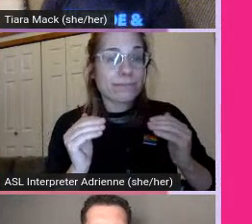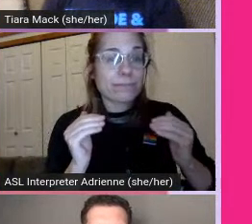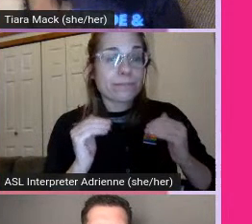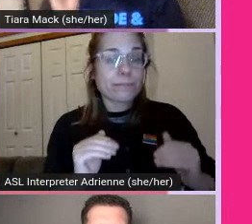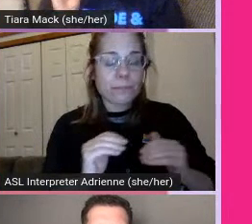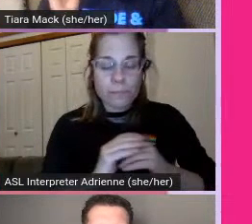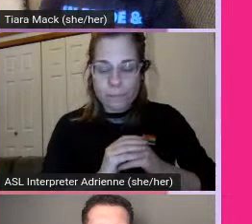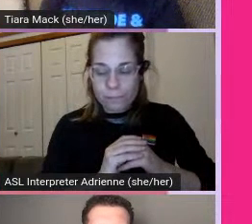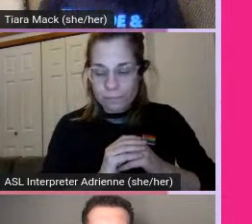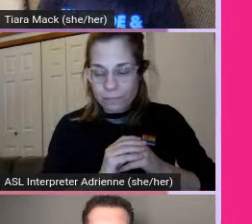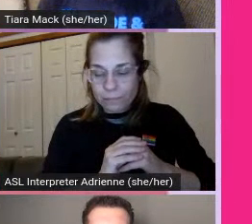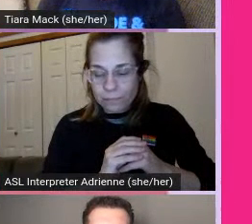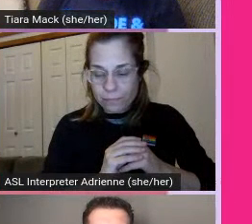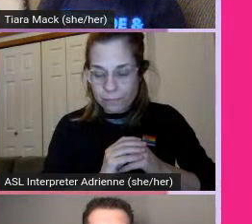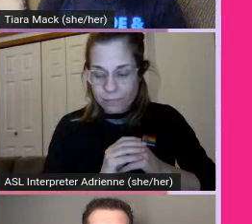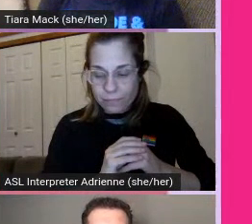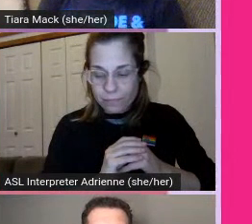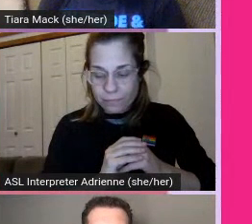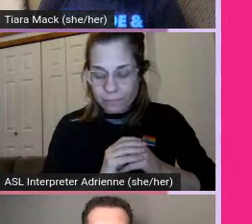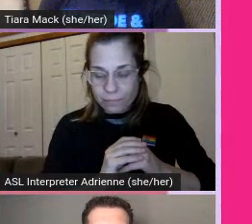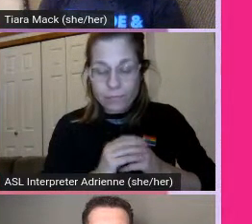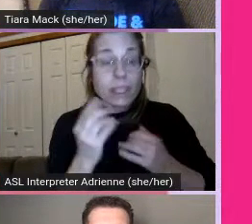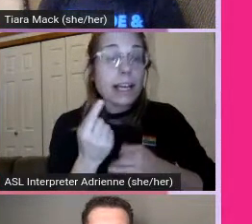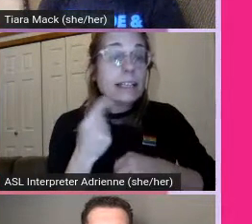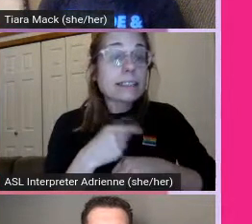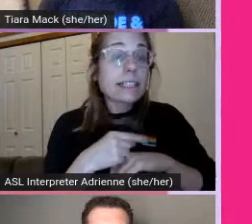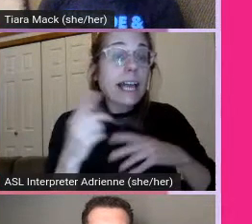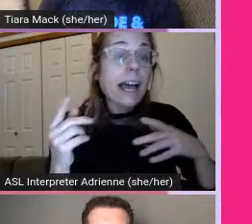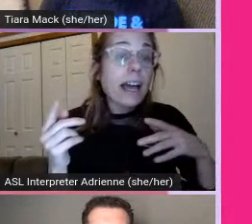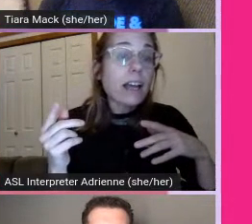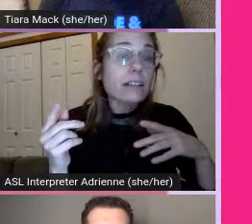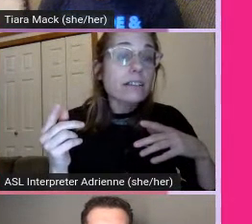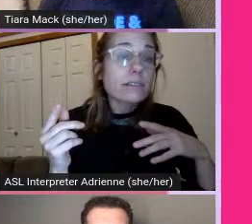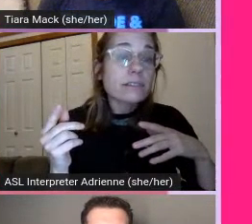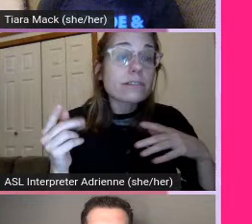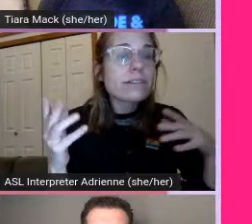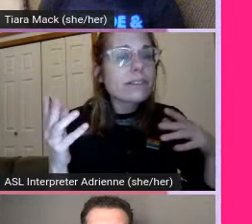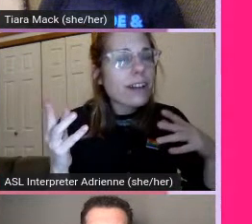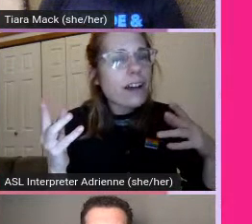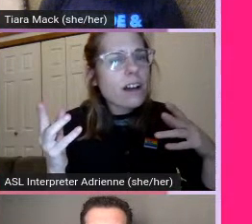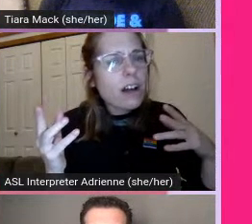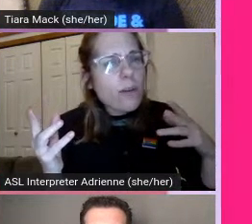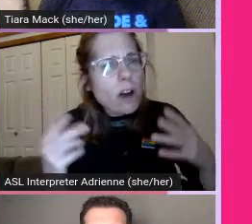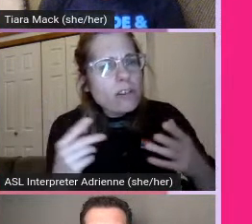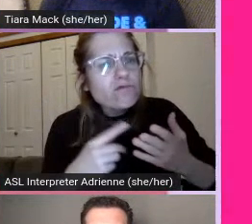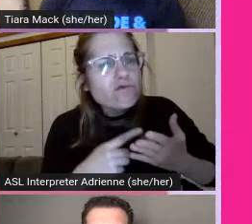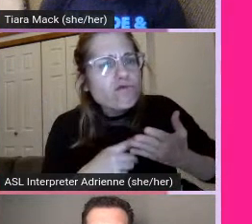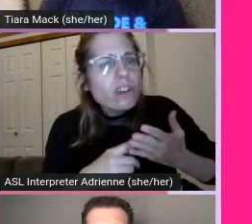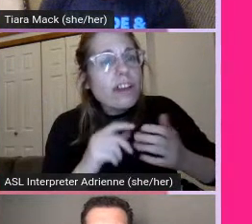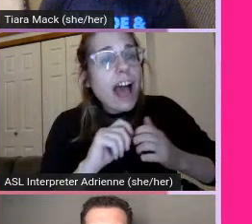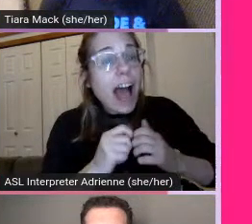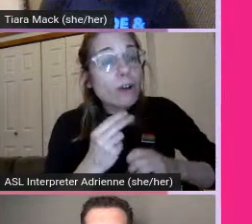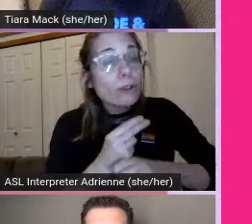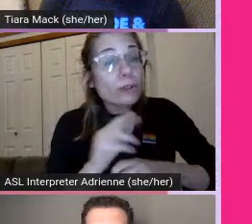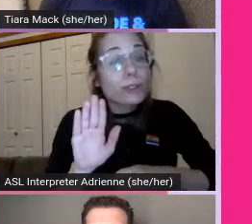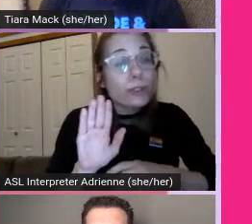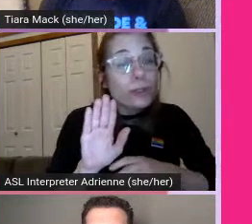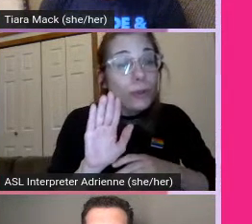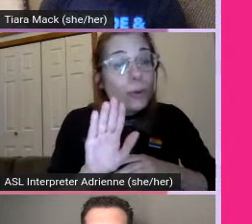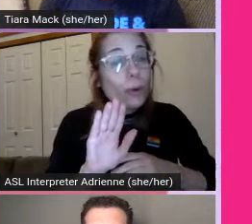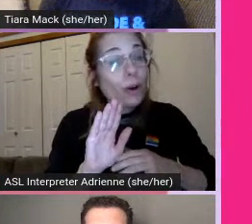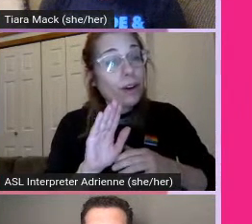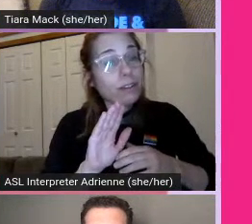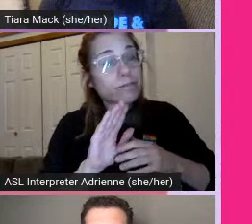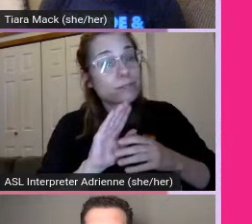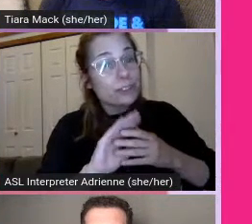more in depth on how you can use your personal story and use that as a way to advocate for change